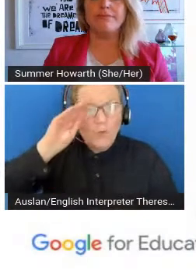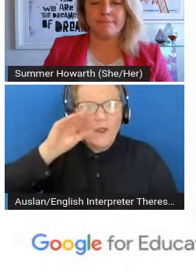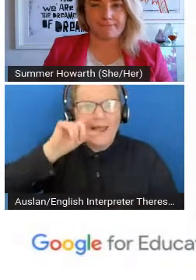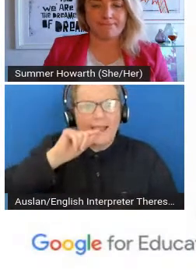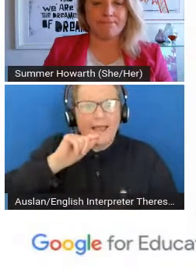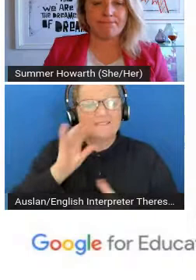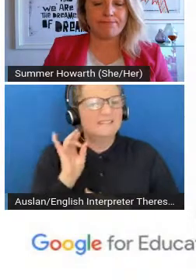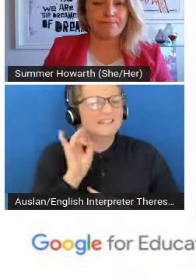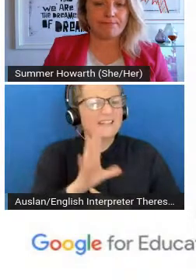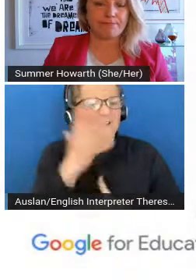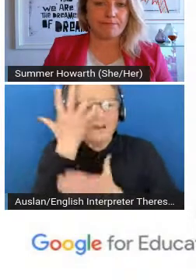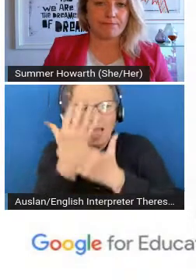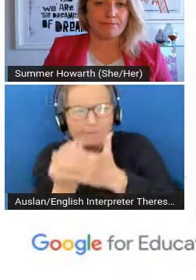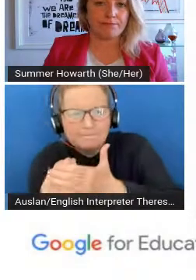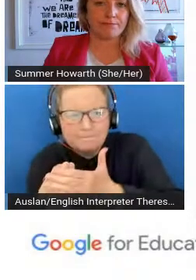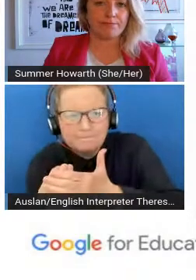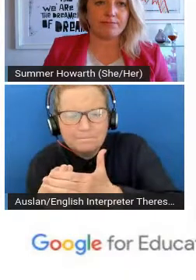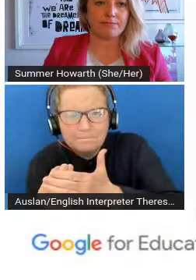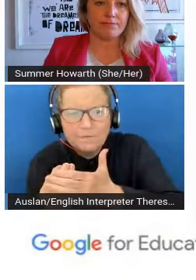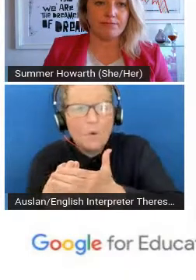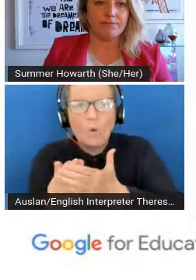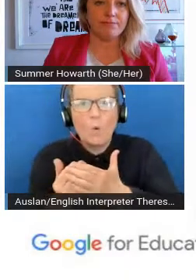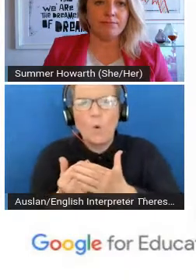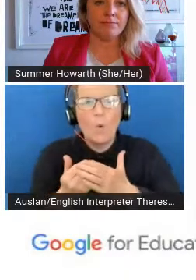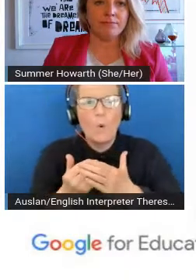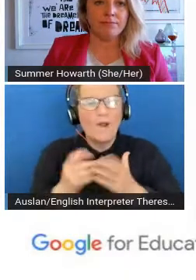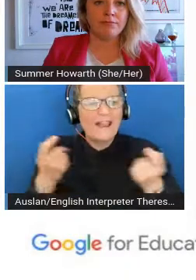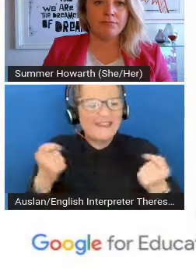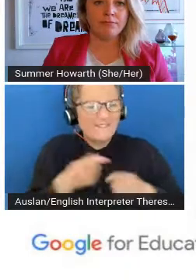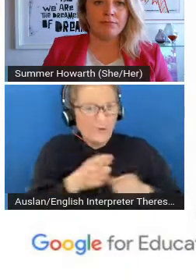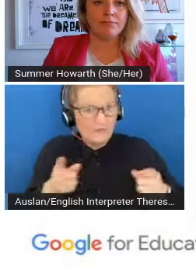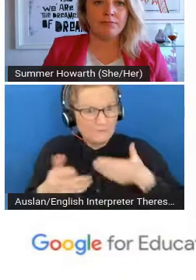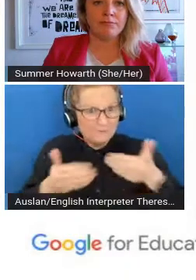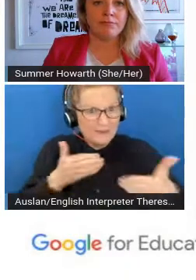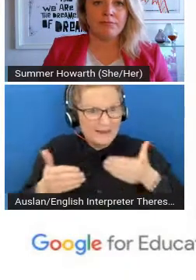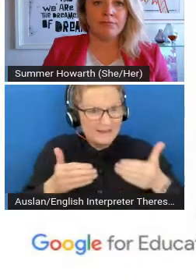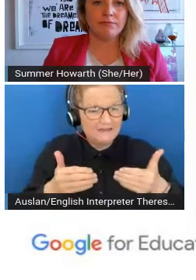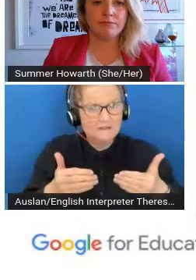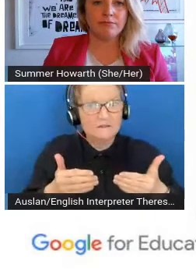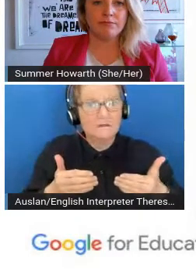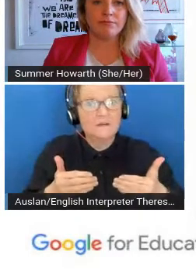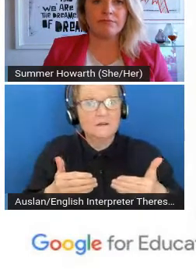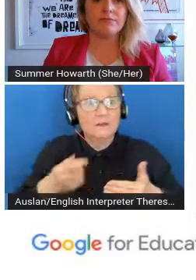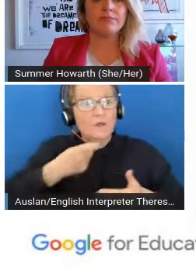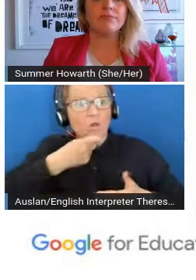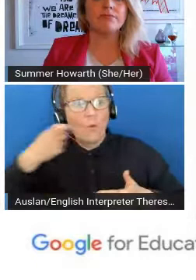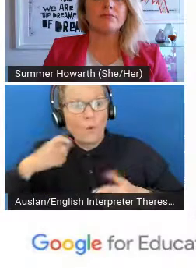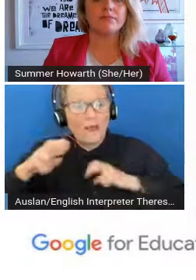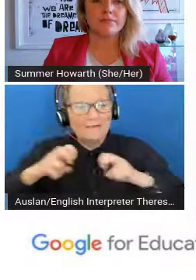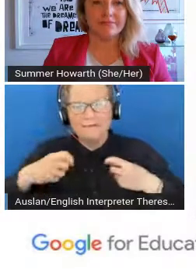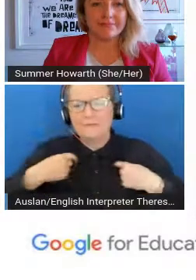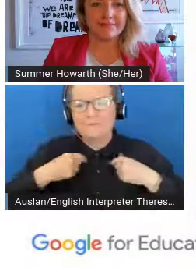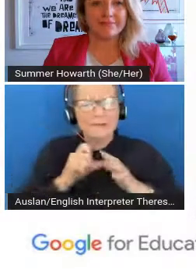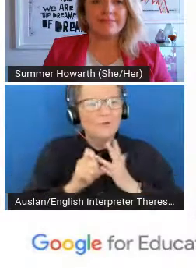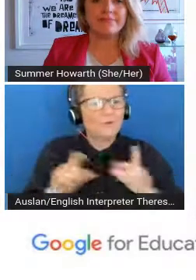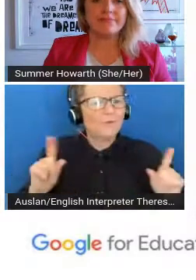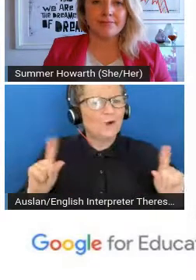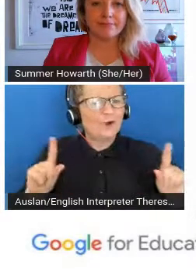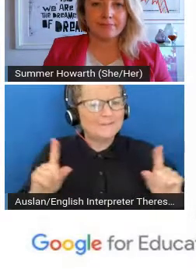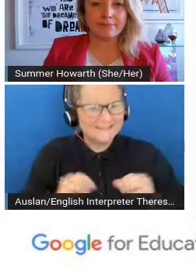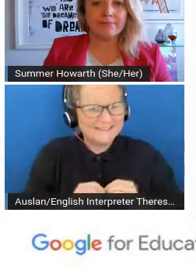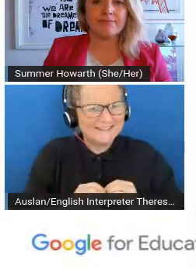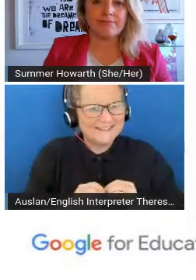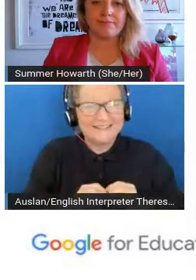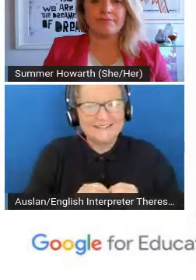Like, is it low access? What will I be doing during that hook activity? So if it is a 10-minute activity, what am I